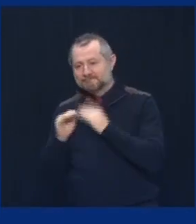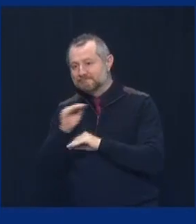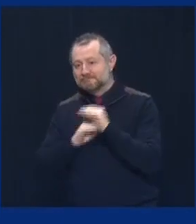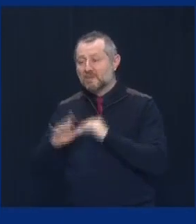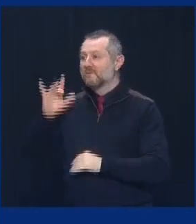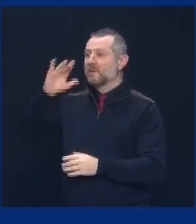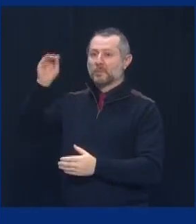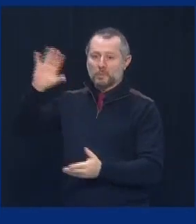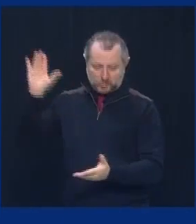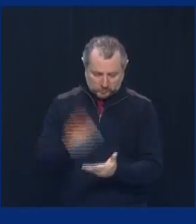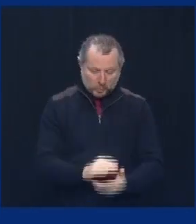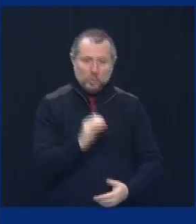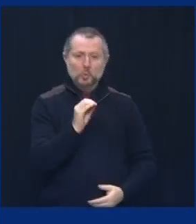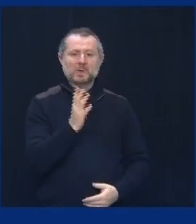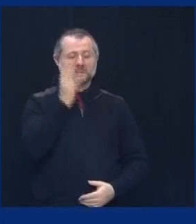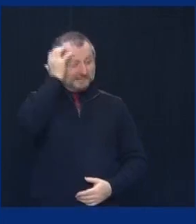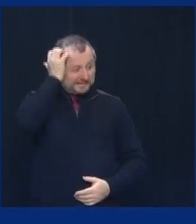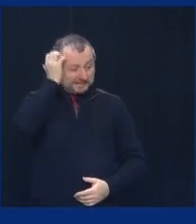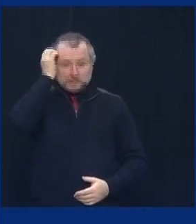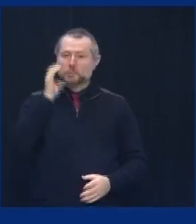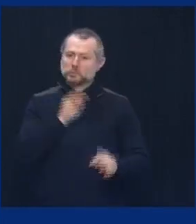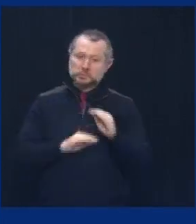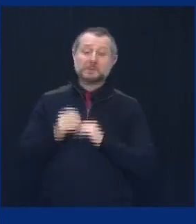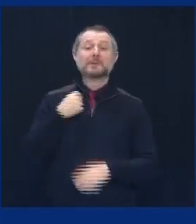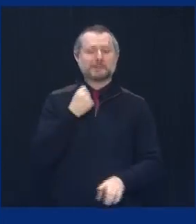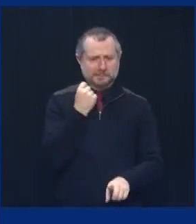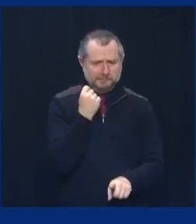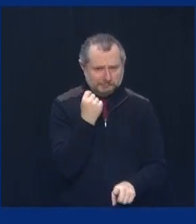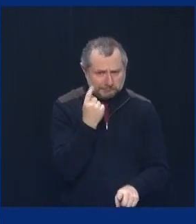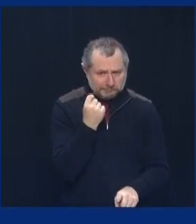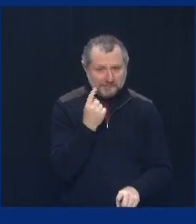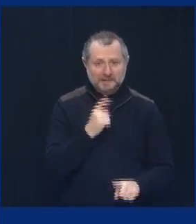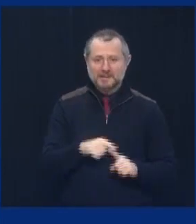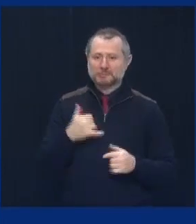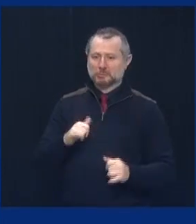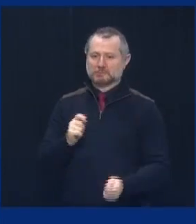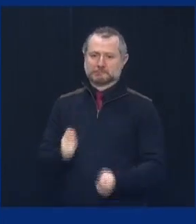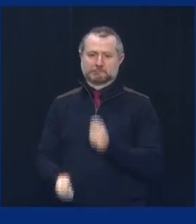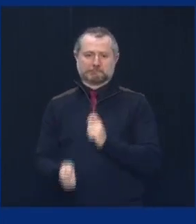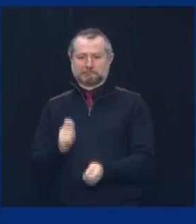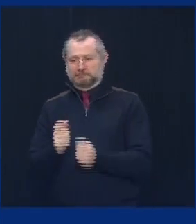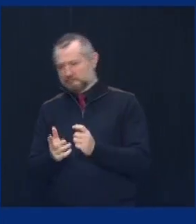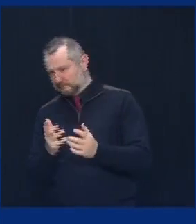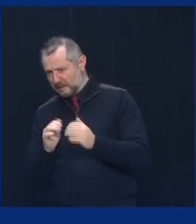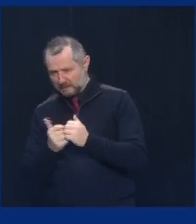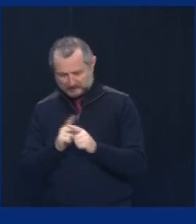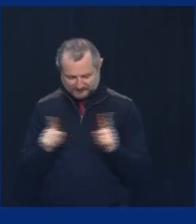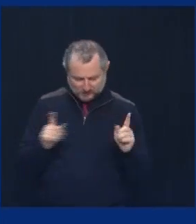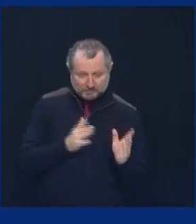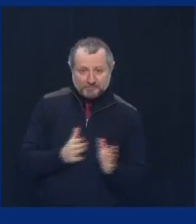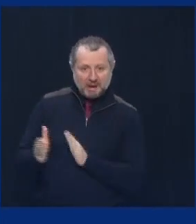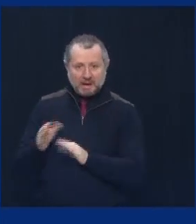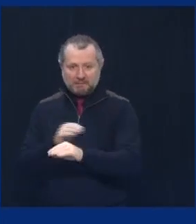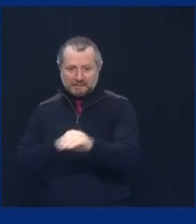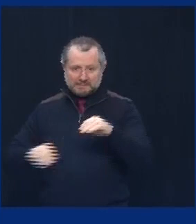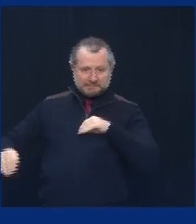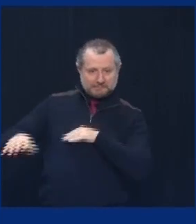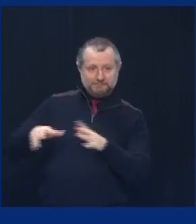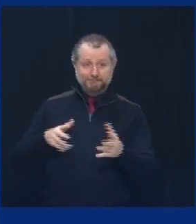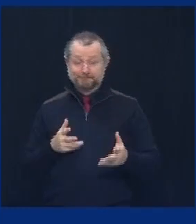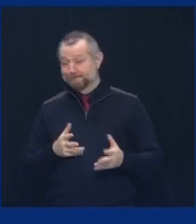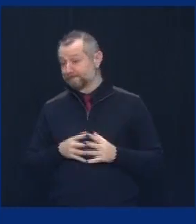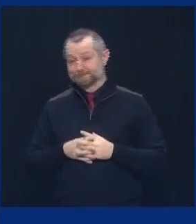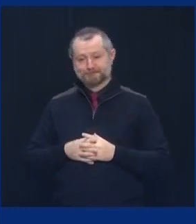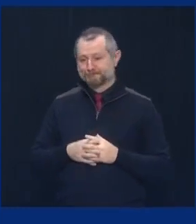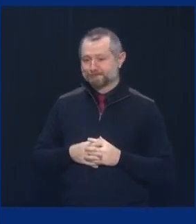zero, but we have compensated in other ways. And this is a situation